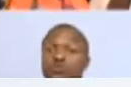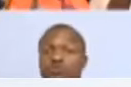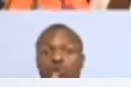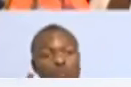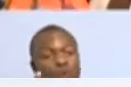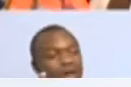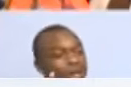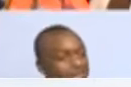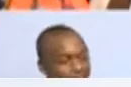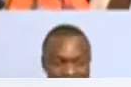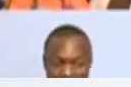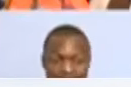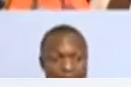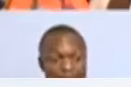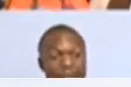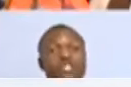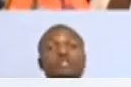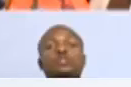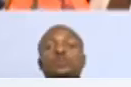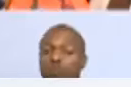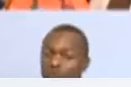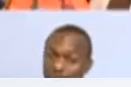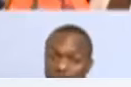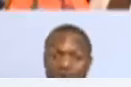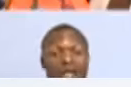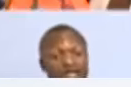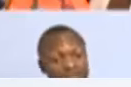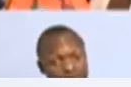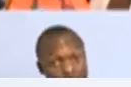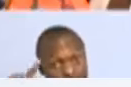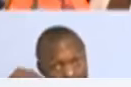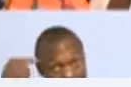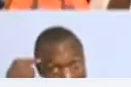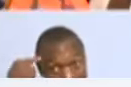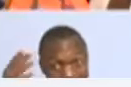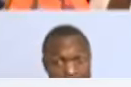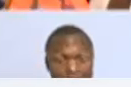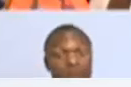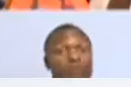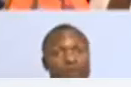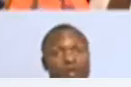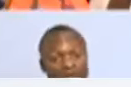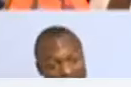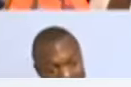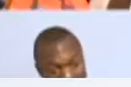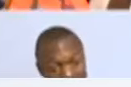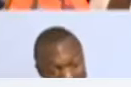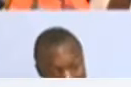angle, but in totality. The new dawn UPND administration therefore